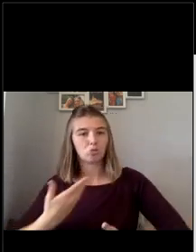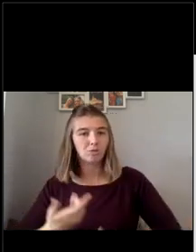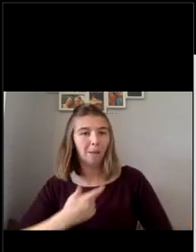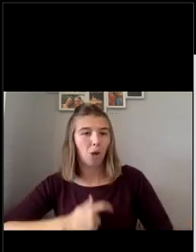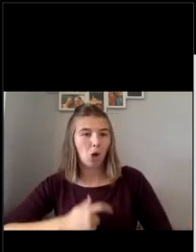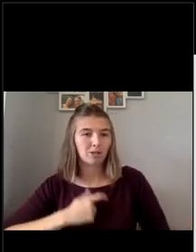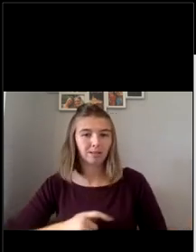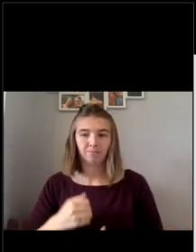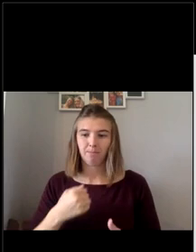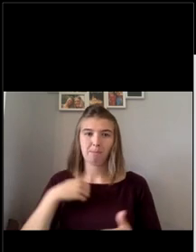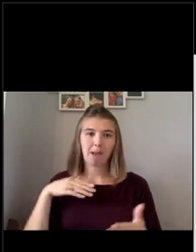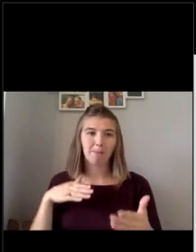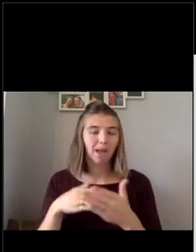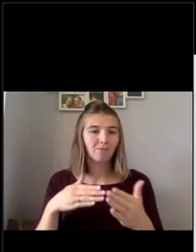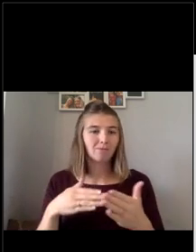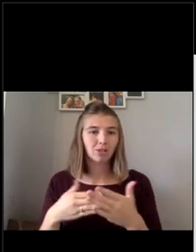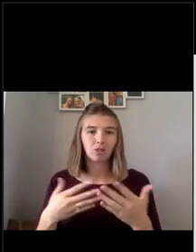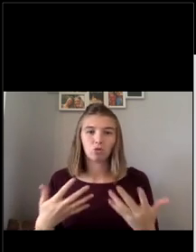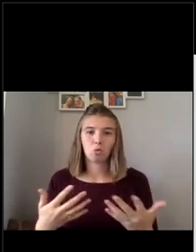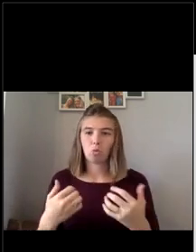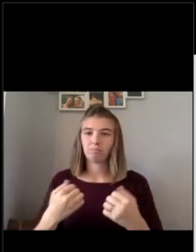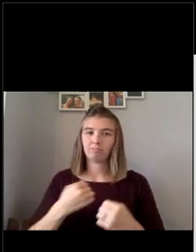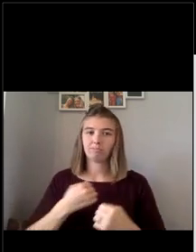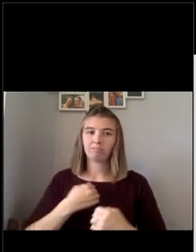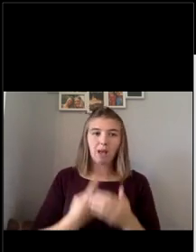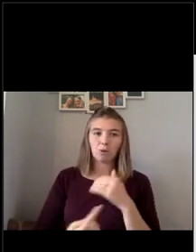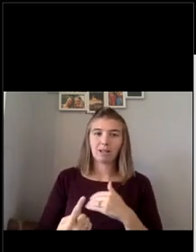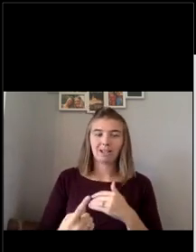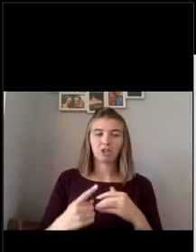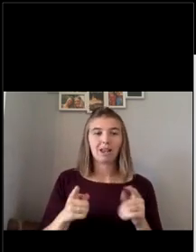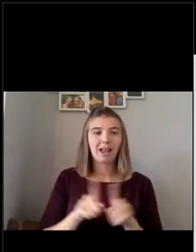faced in academia, and what I've done.